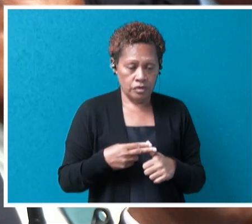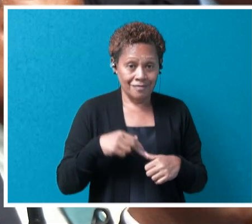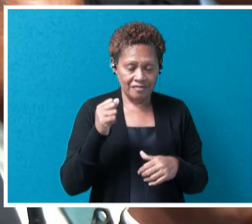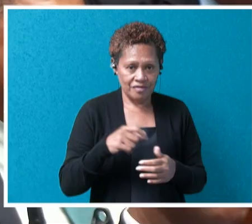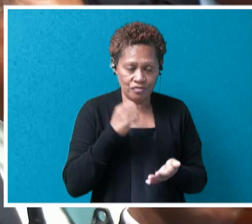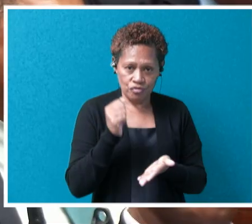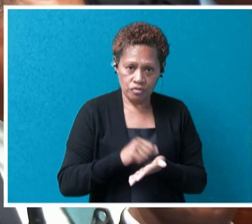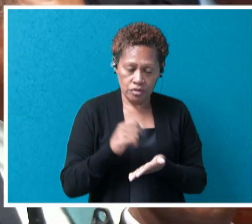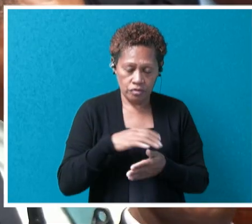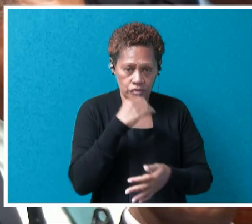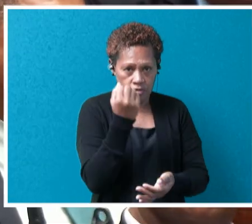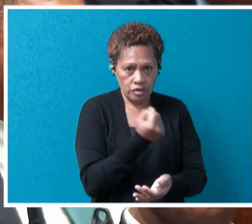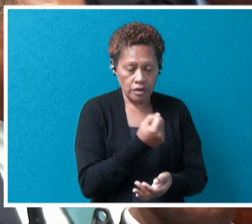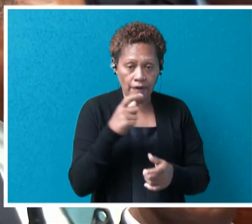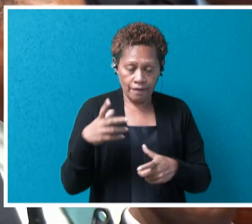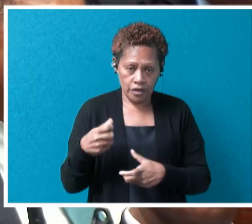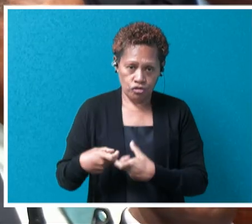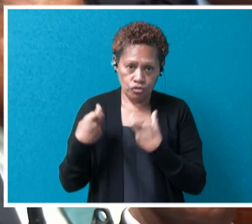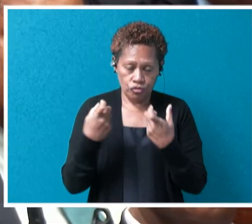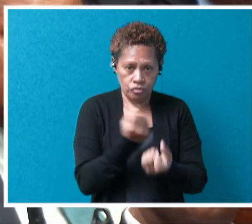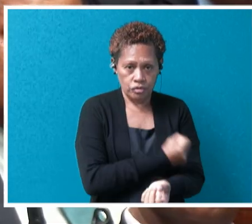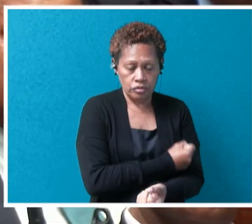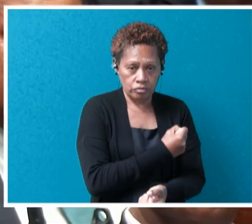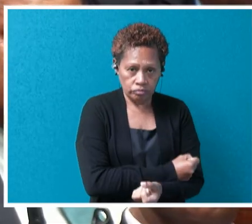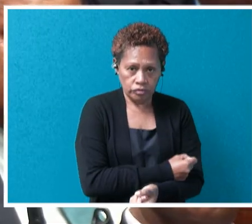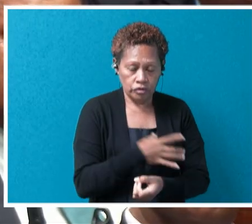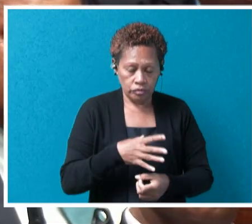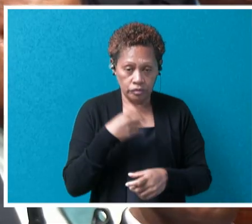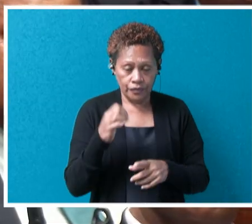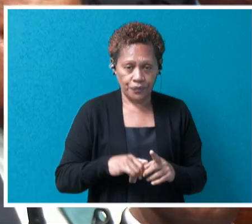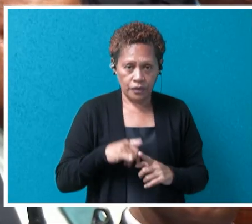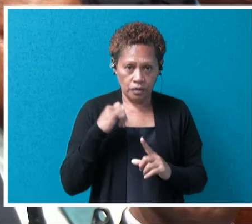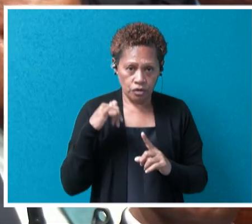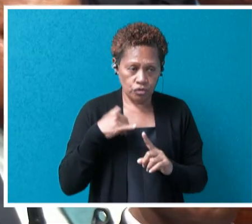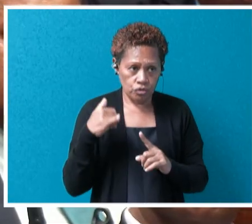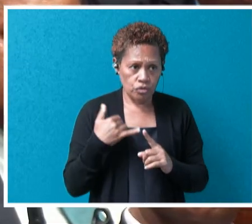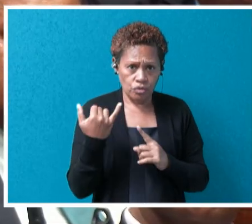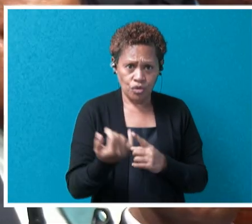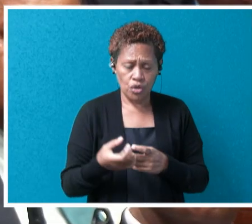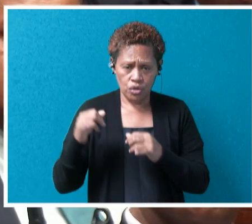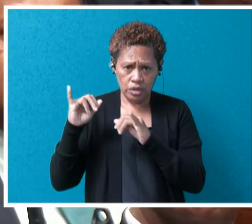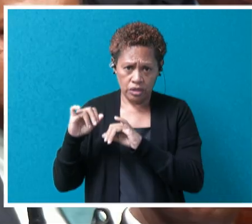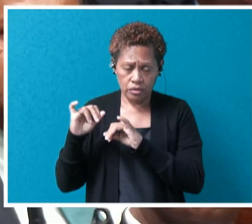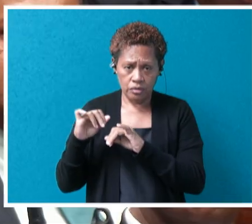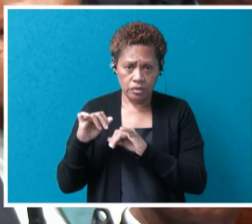including drug abuse and emerging social pressures. This reform